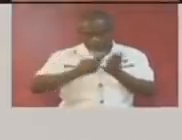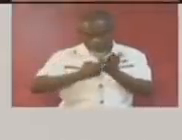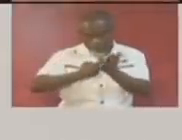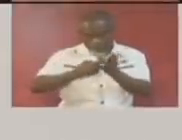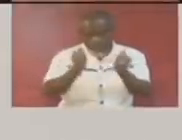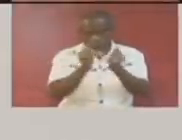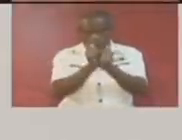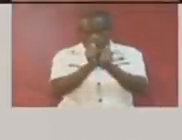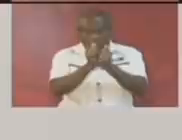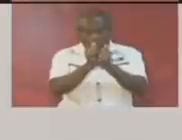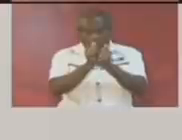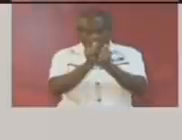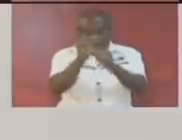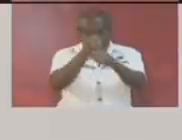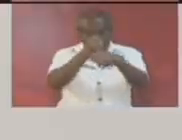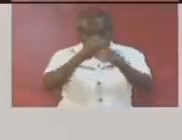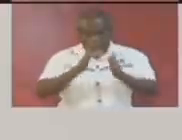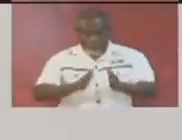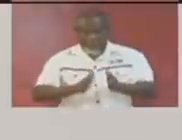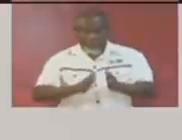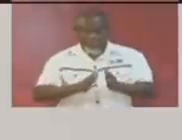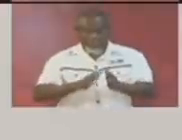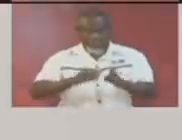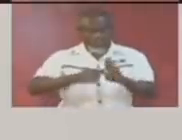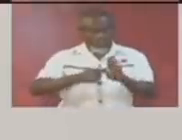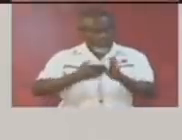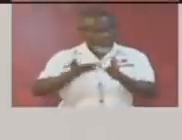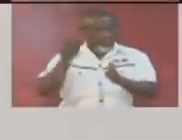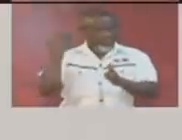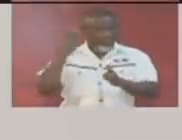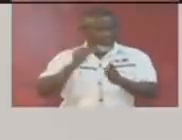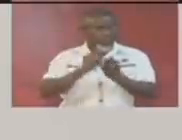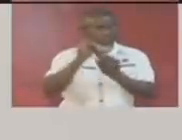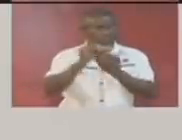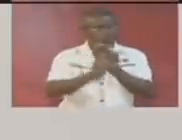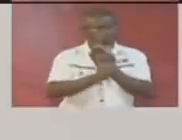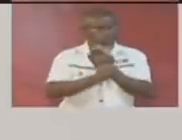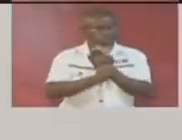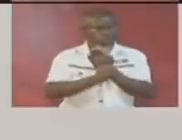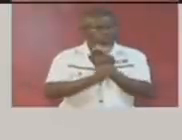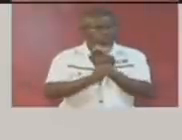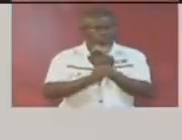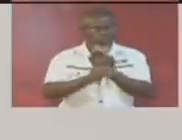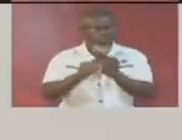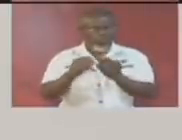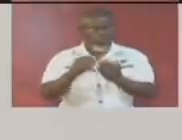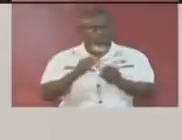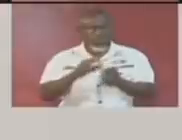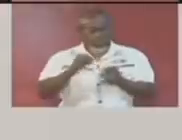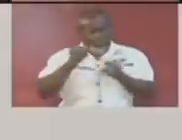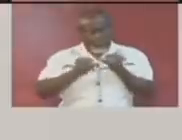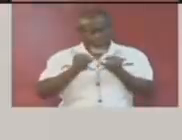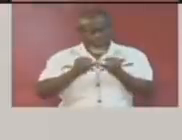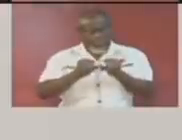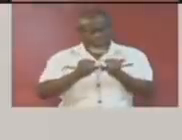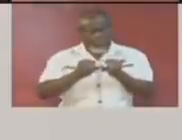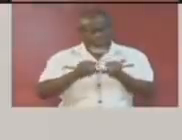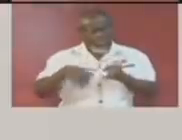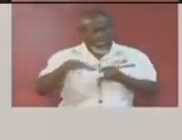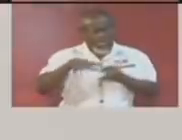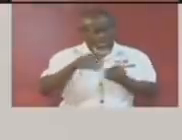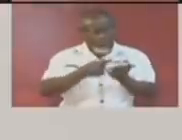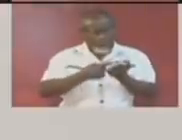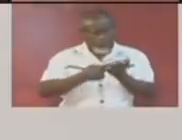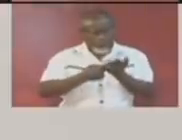which, as we stated before, has begun since October 1st with various countries. And the last area of collaboration